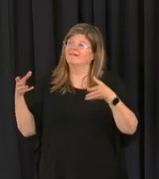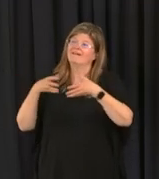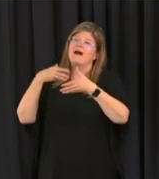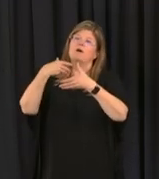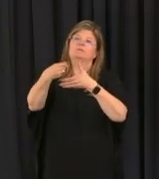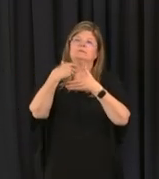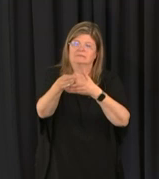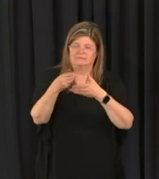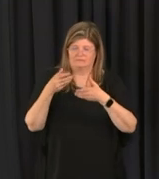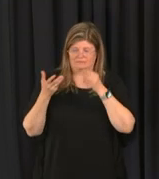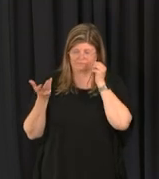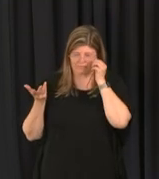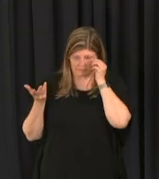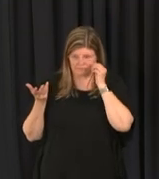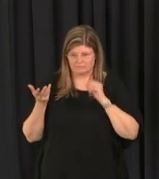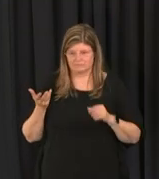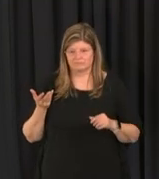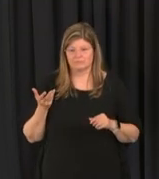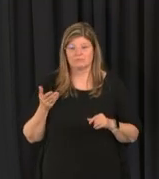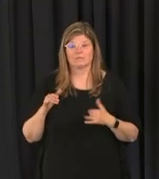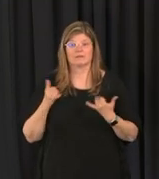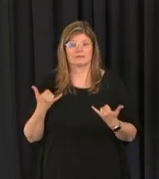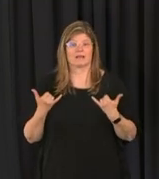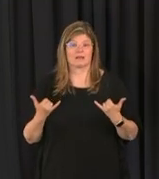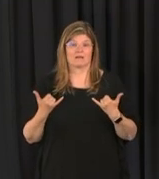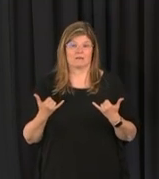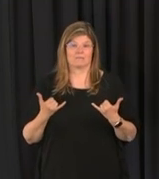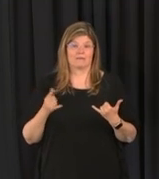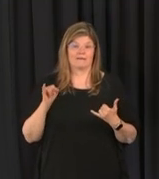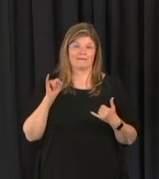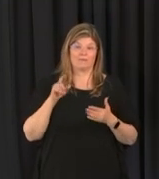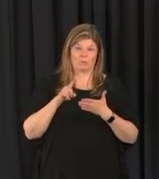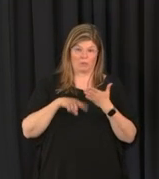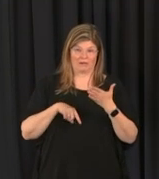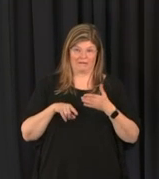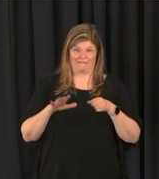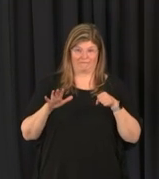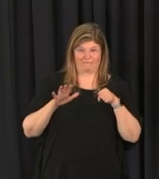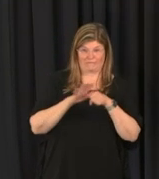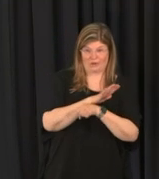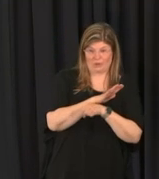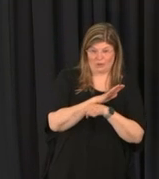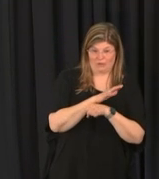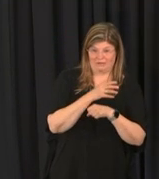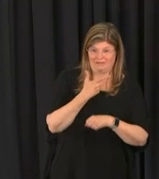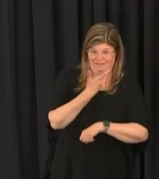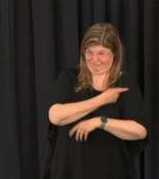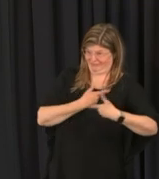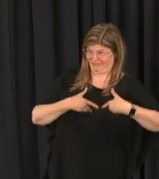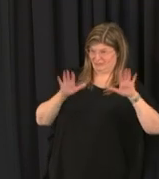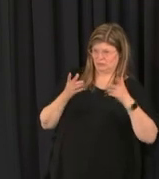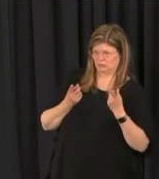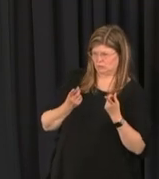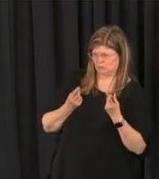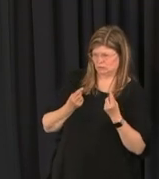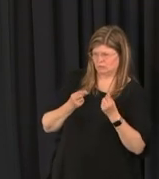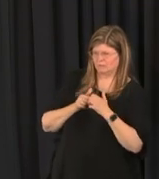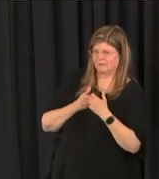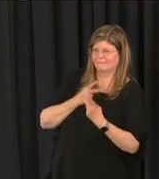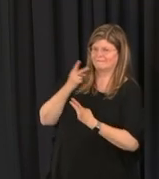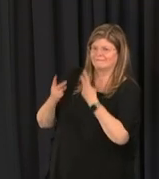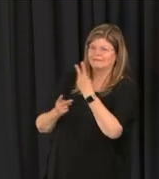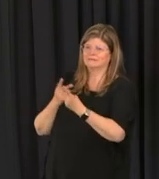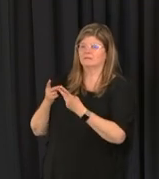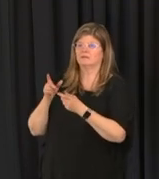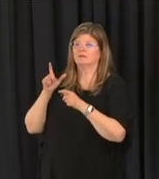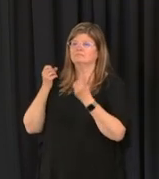practical. Next, we'll talk about what fully vaccinated people can do with visiting people from